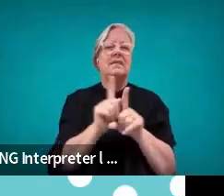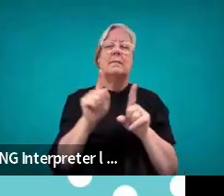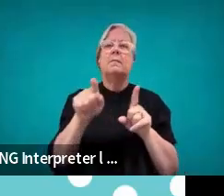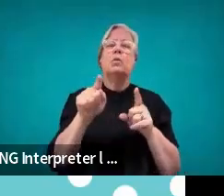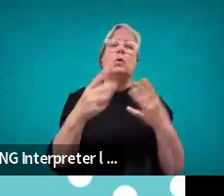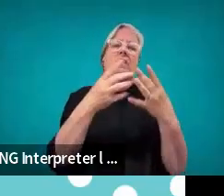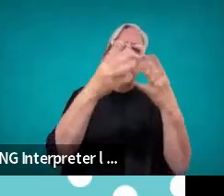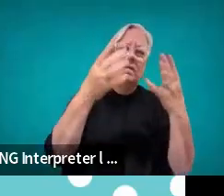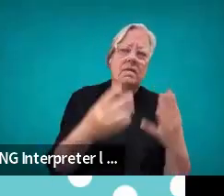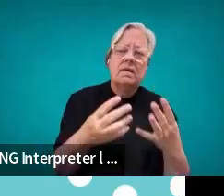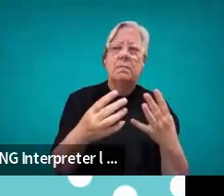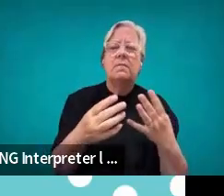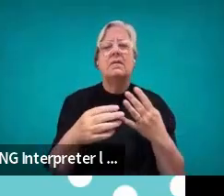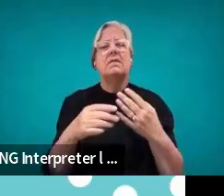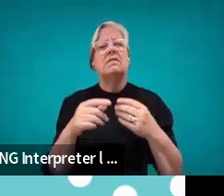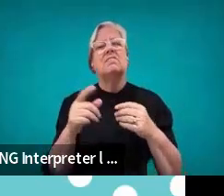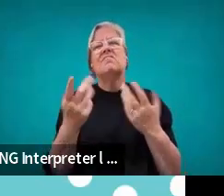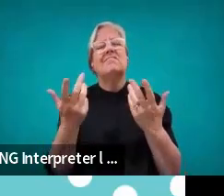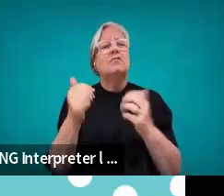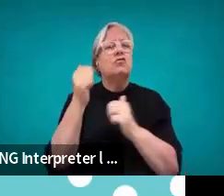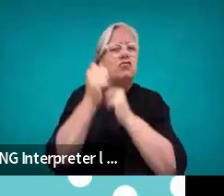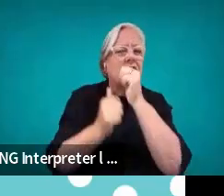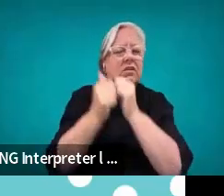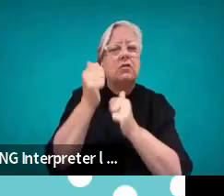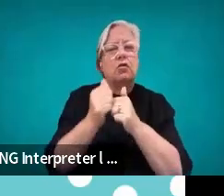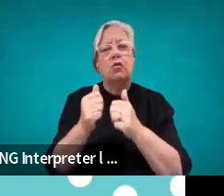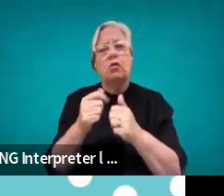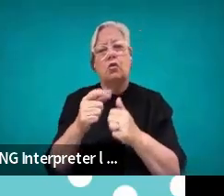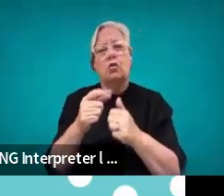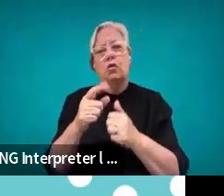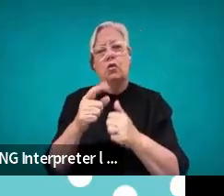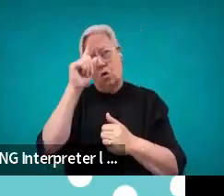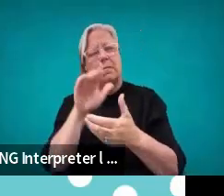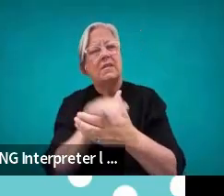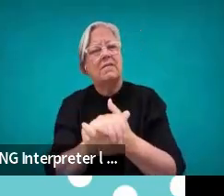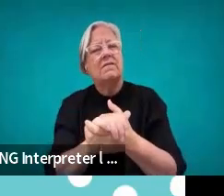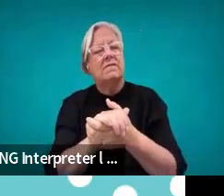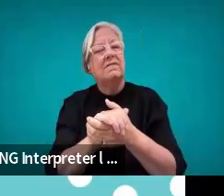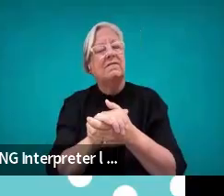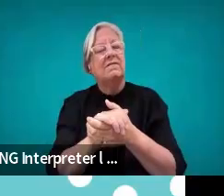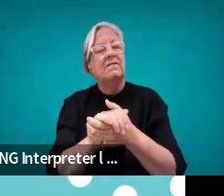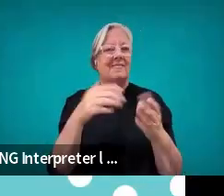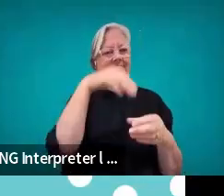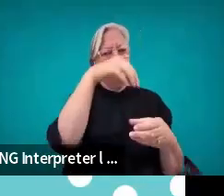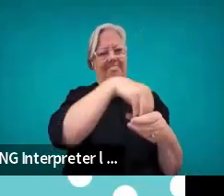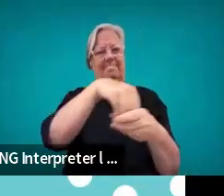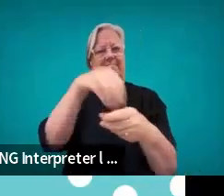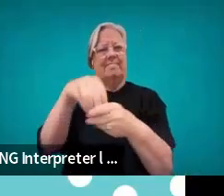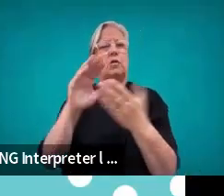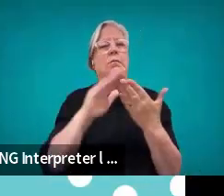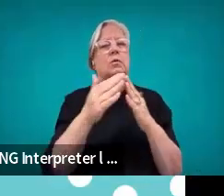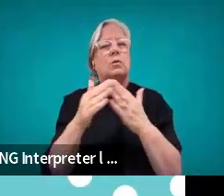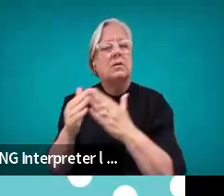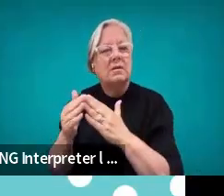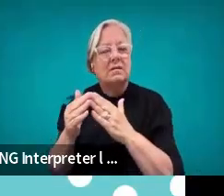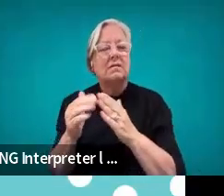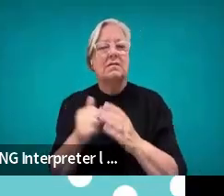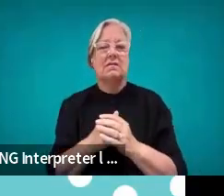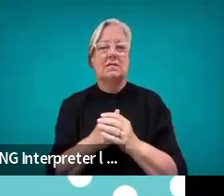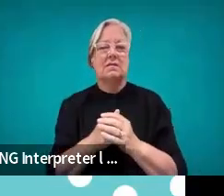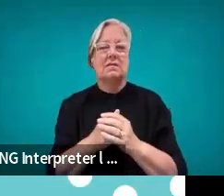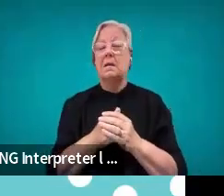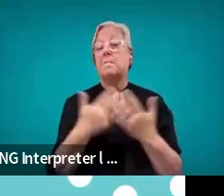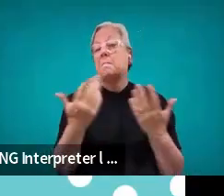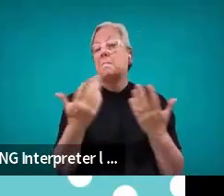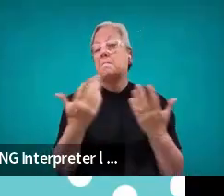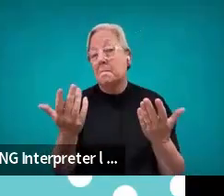beliefs that perpetuate violence across all of our societies. And in so doing, roll out interventions that more readily